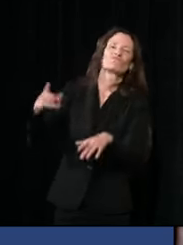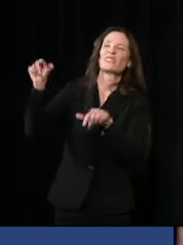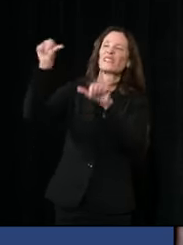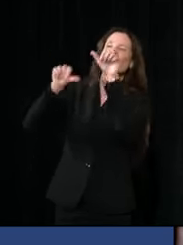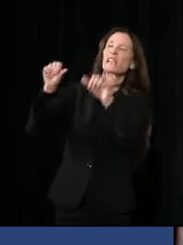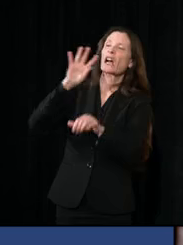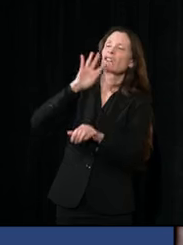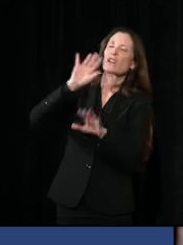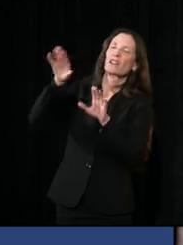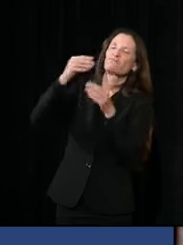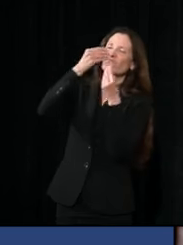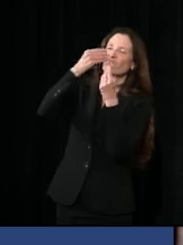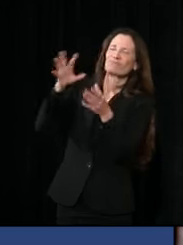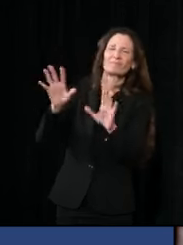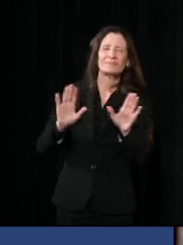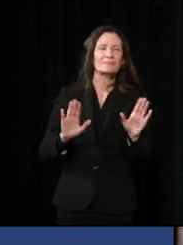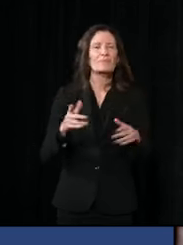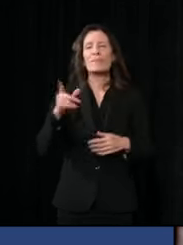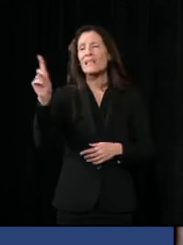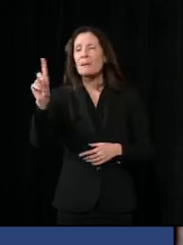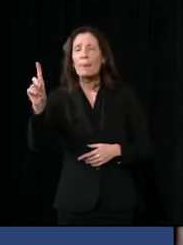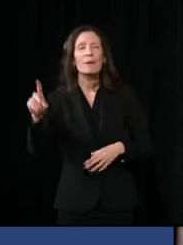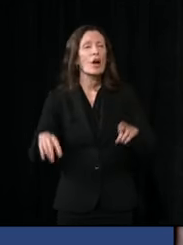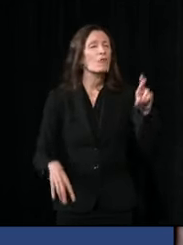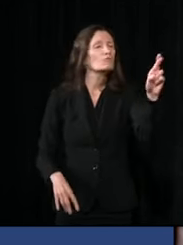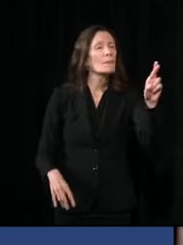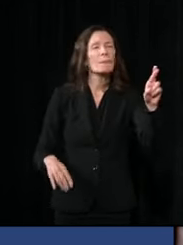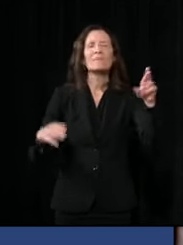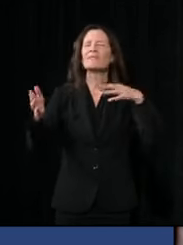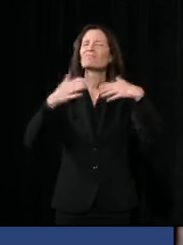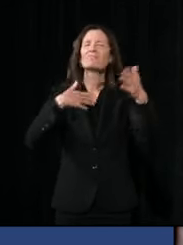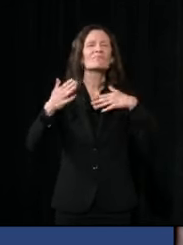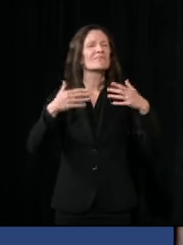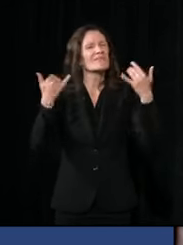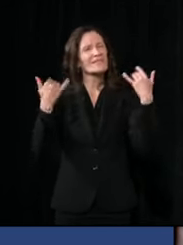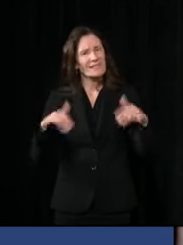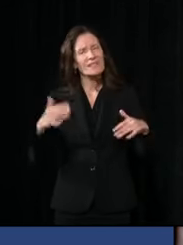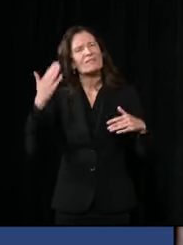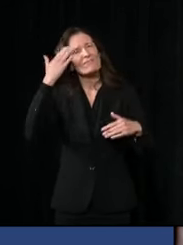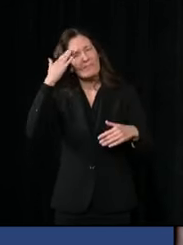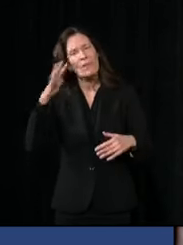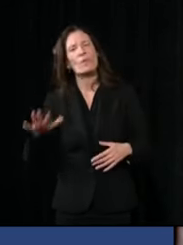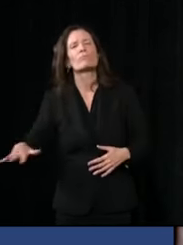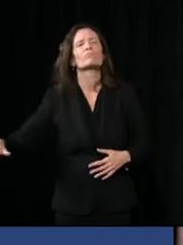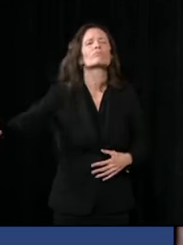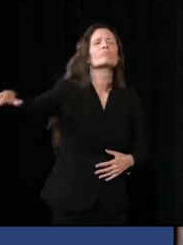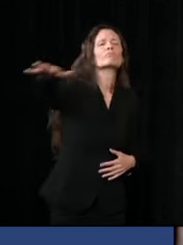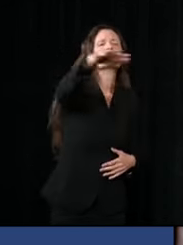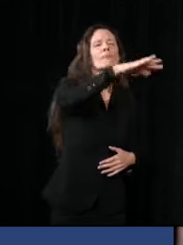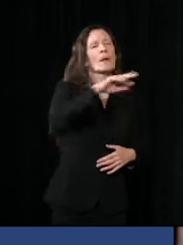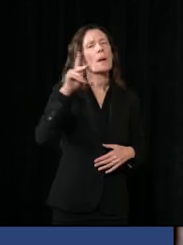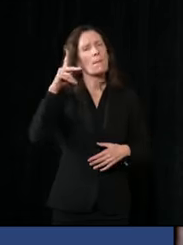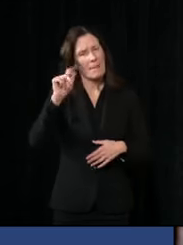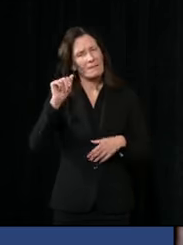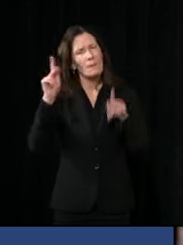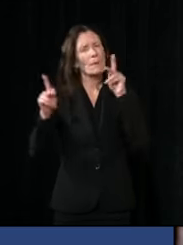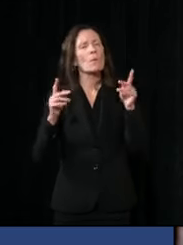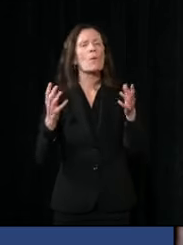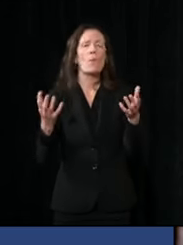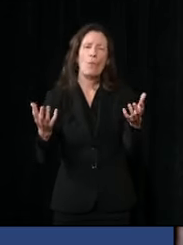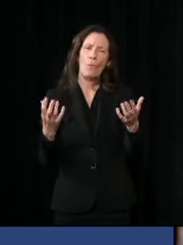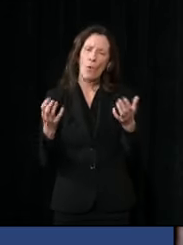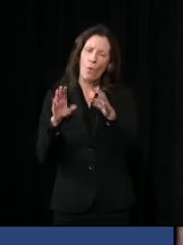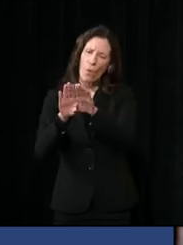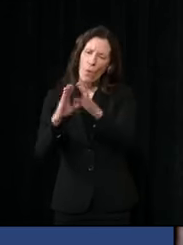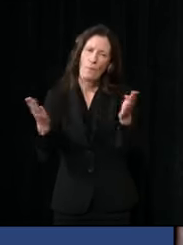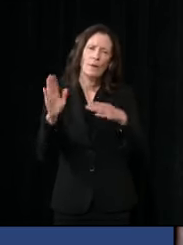ideology, we all want to get back to where we were. We all want to get back to work. We all want businesses to reopen as quickly as possible. Again,